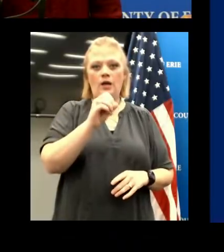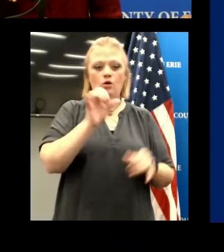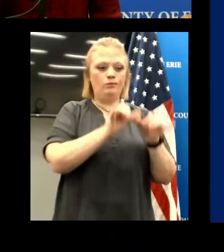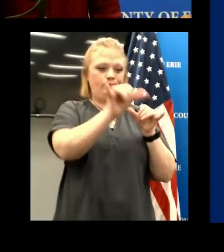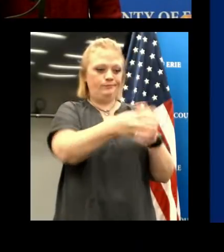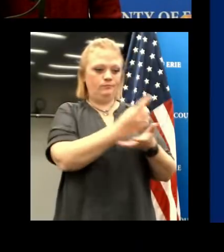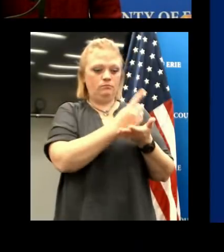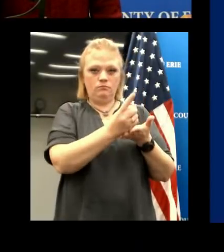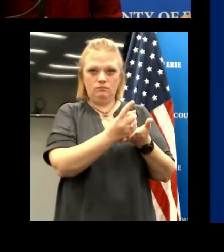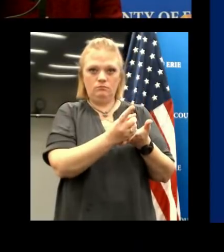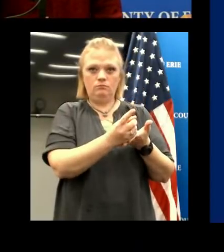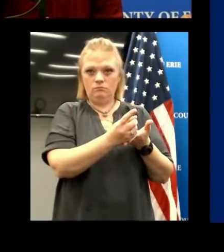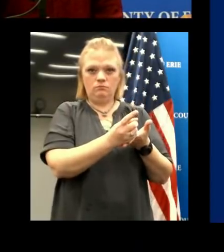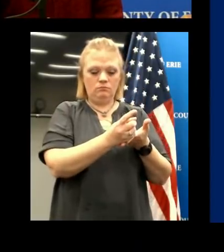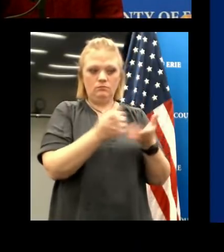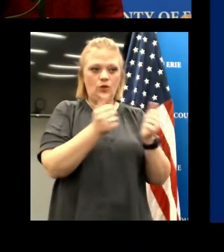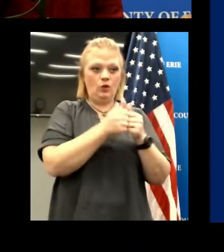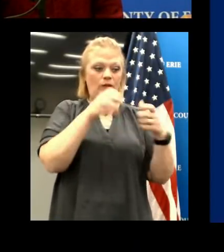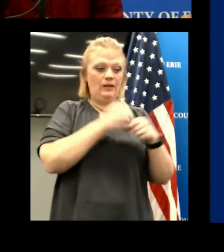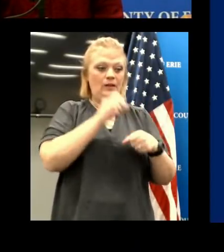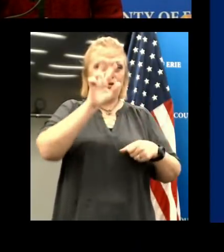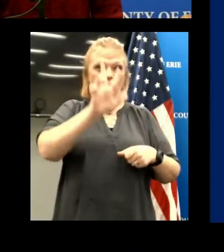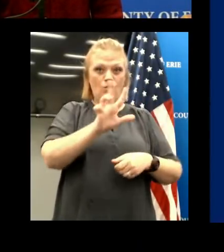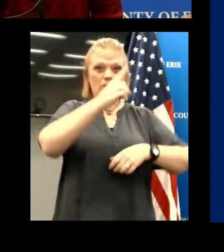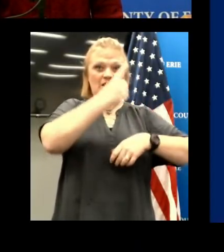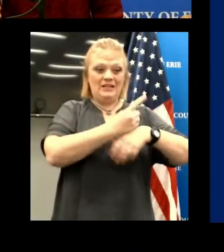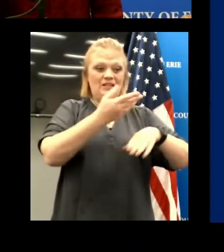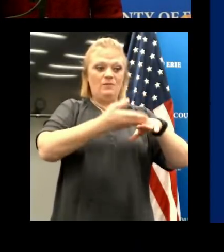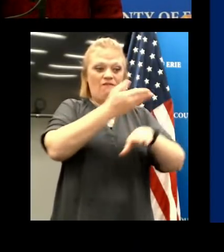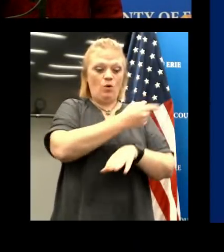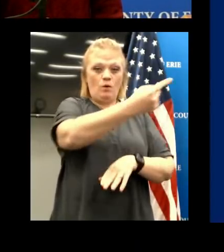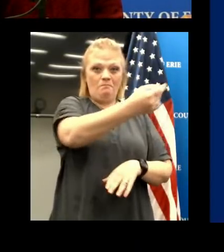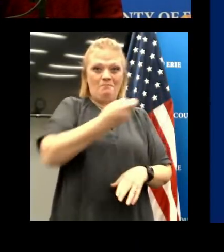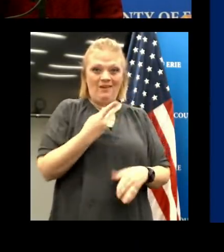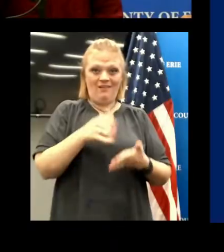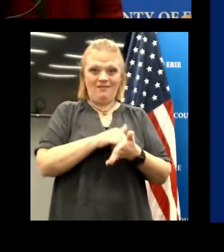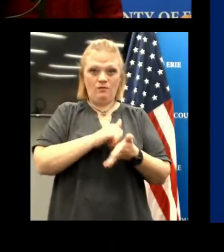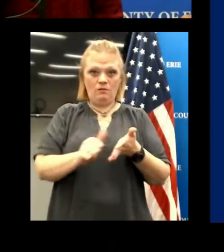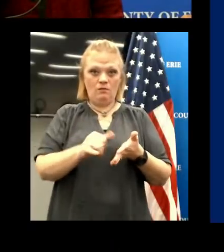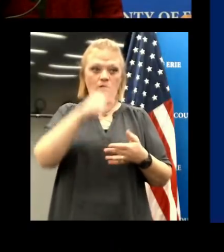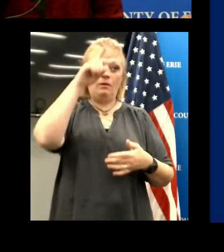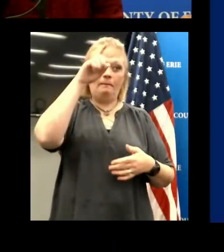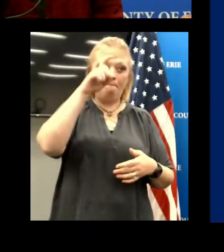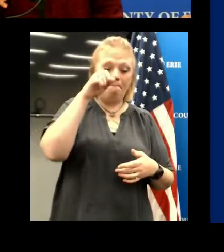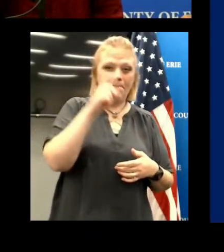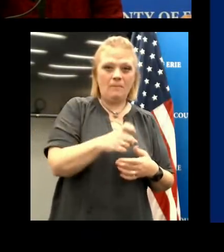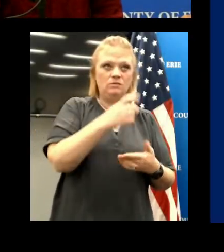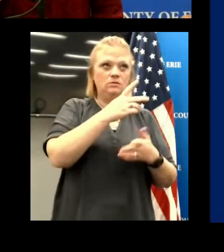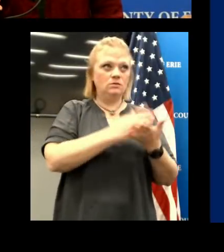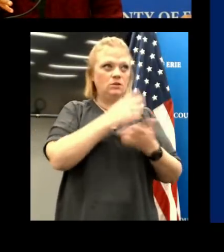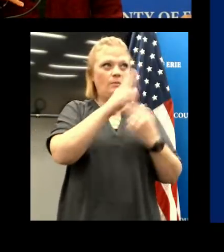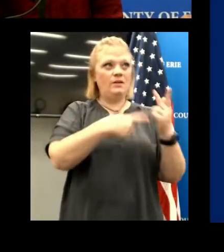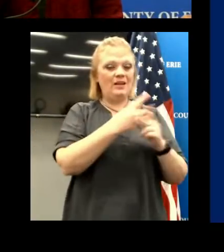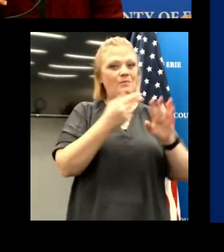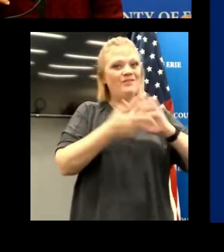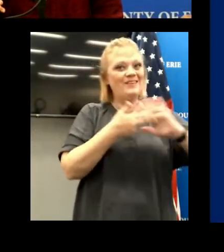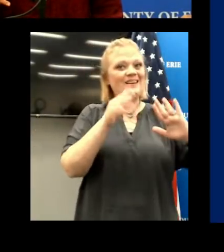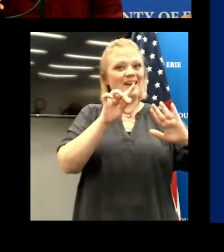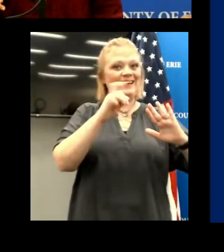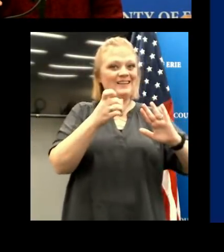week, so within 3 days before you return, you have to get some type of